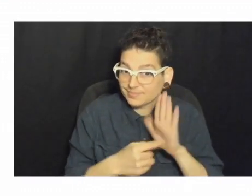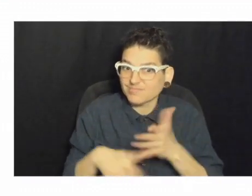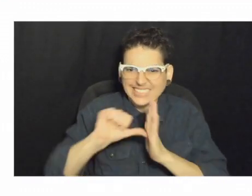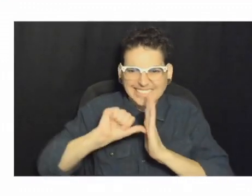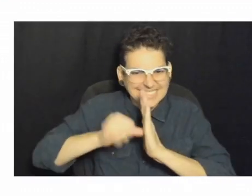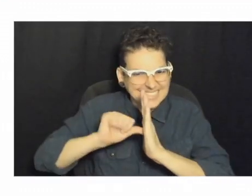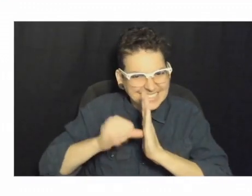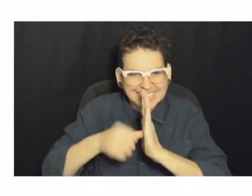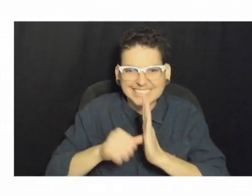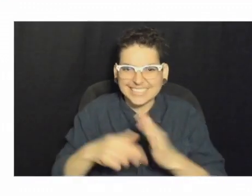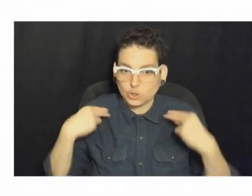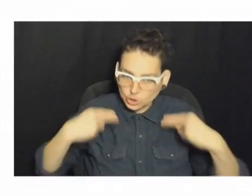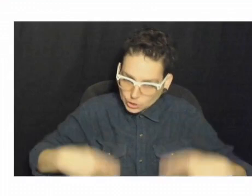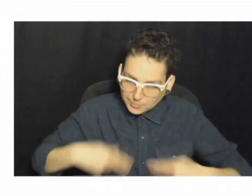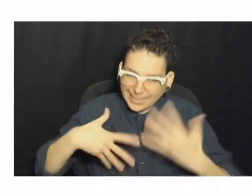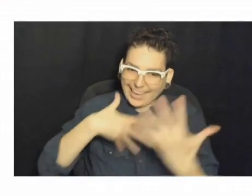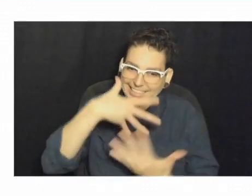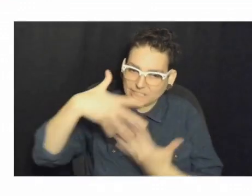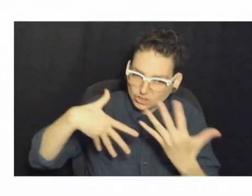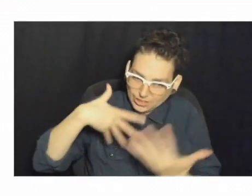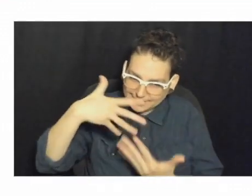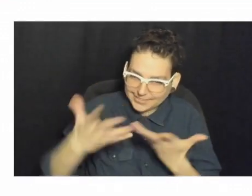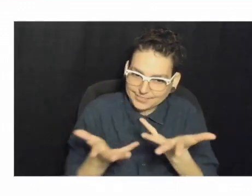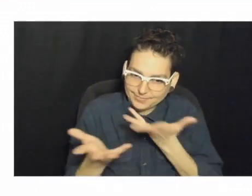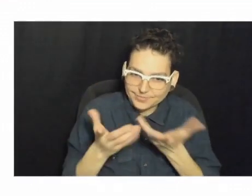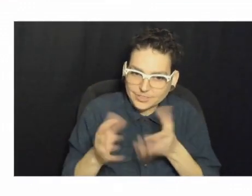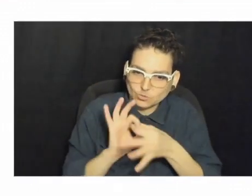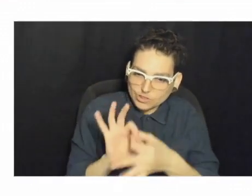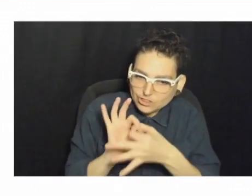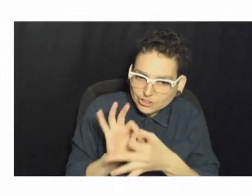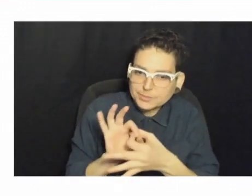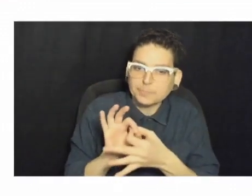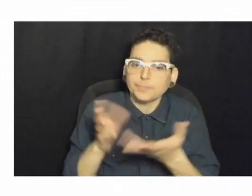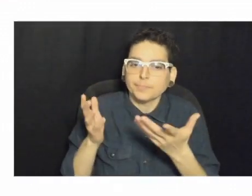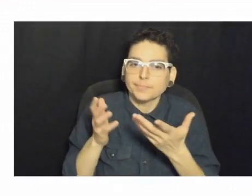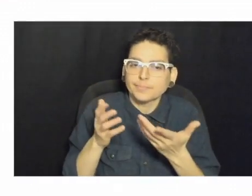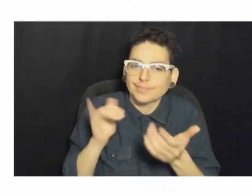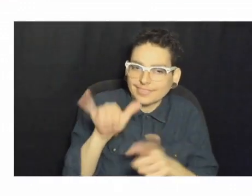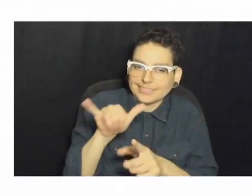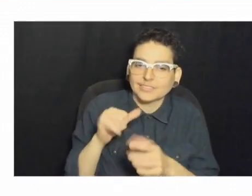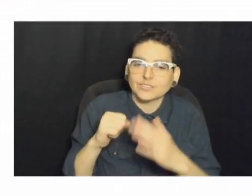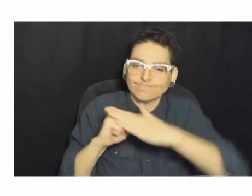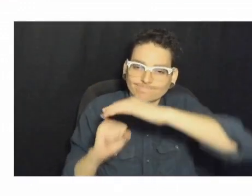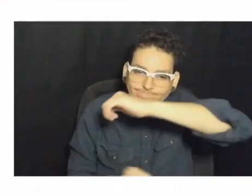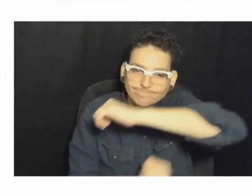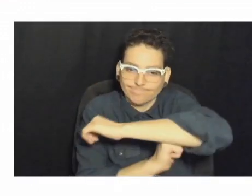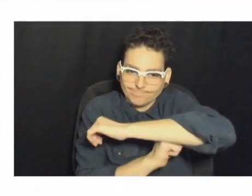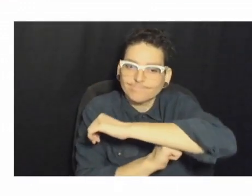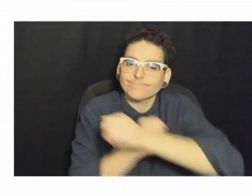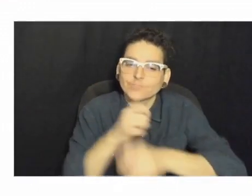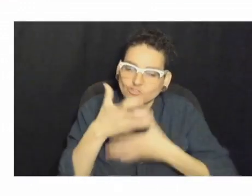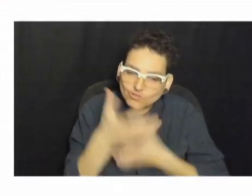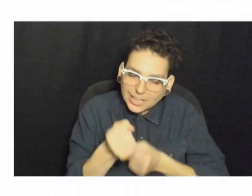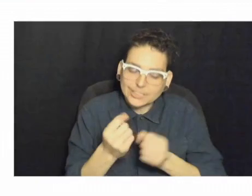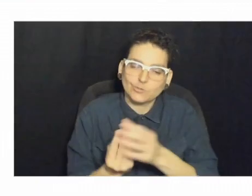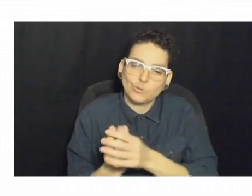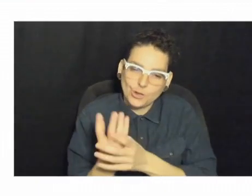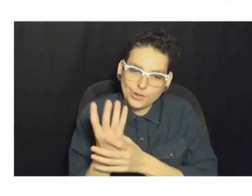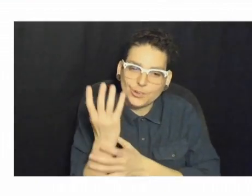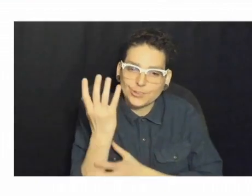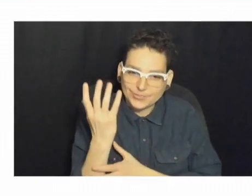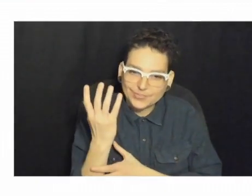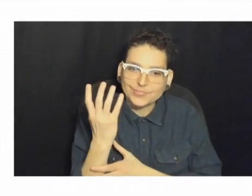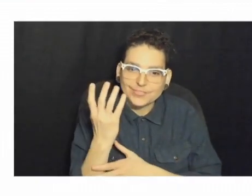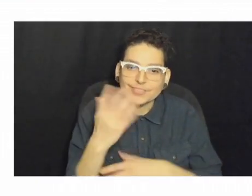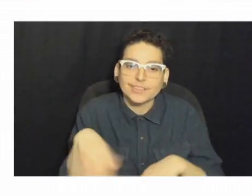relationships. That's the soil in which trust grows. And I'm also seeing, and